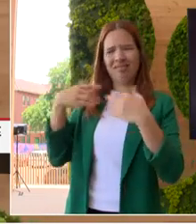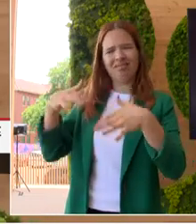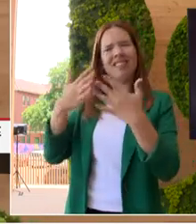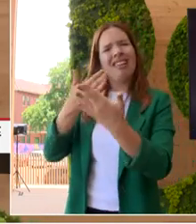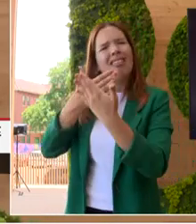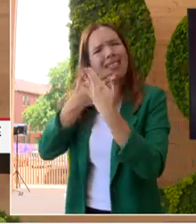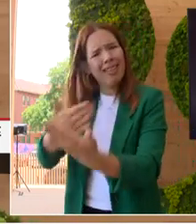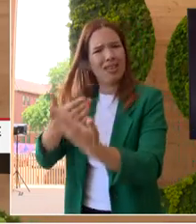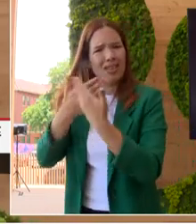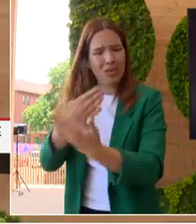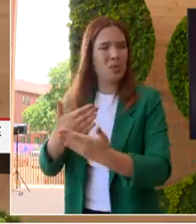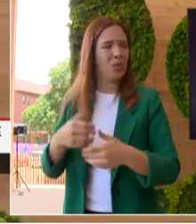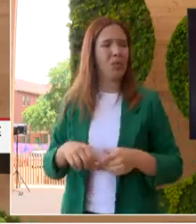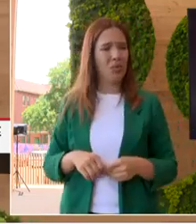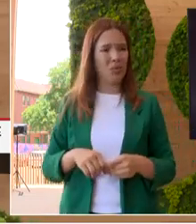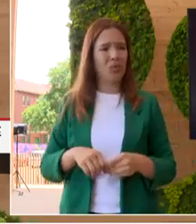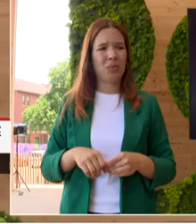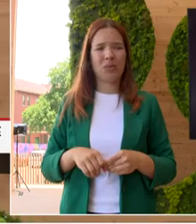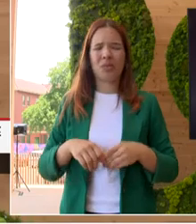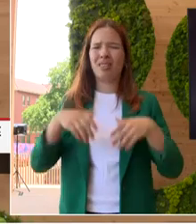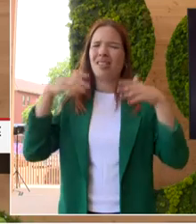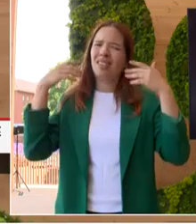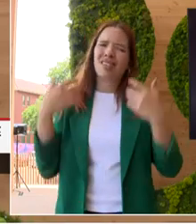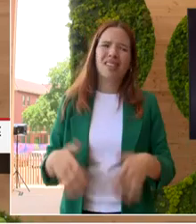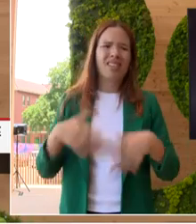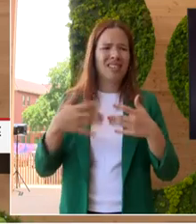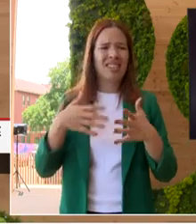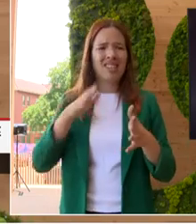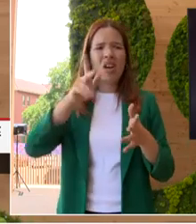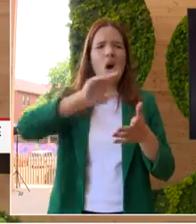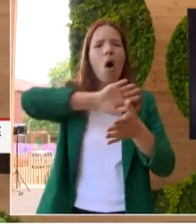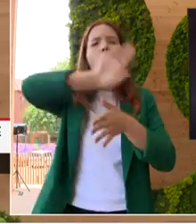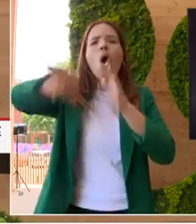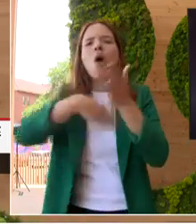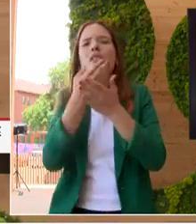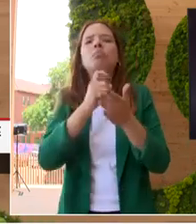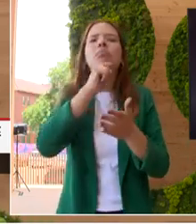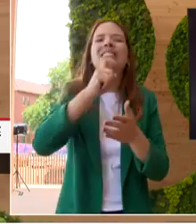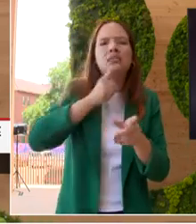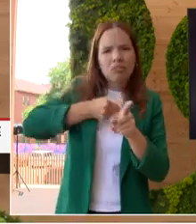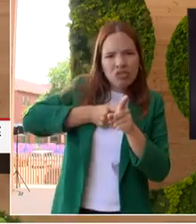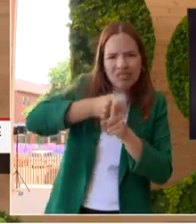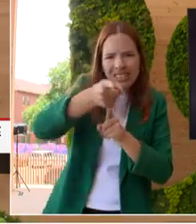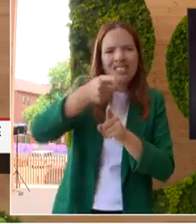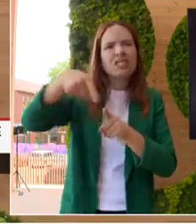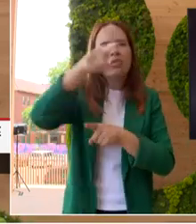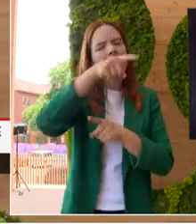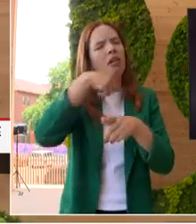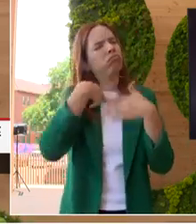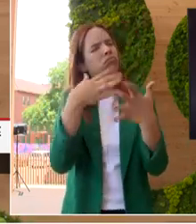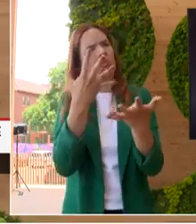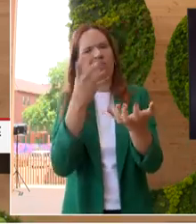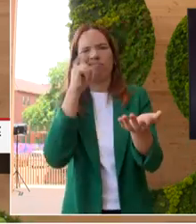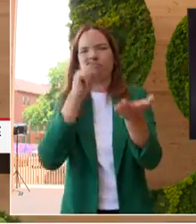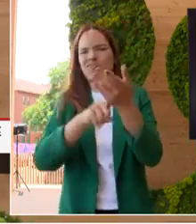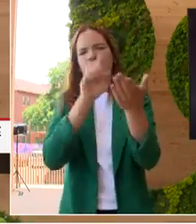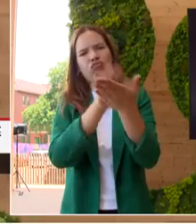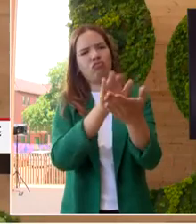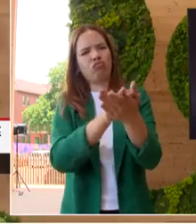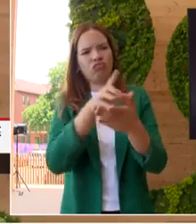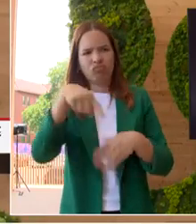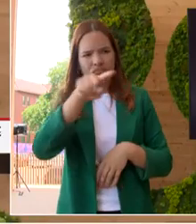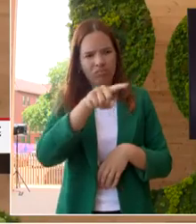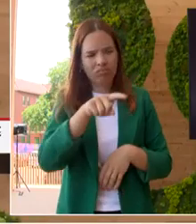And all of the skilled professionals working with them on this innovative project. And one thing I'd like to call out is